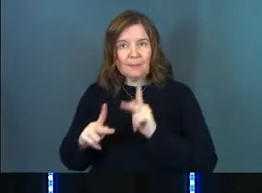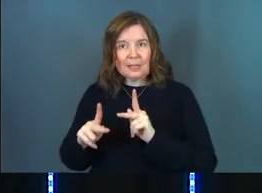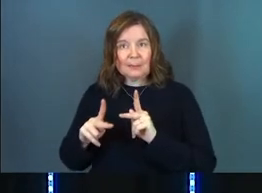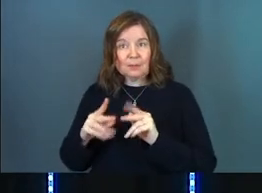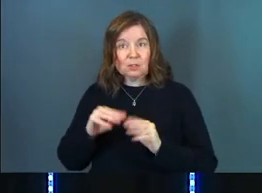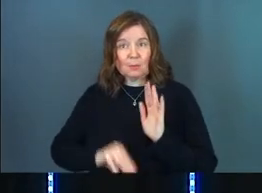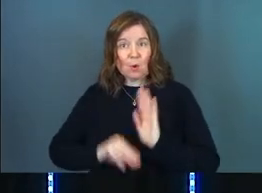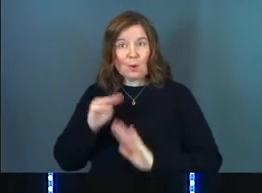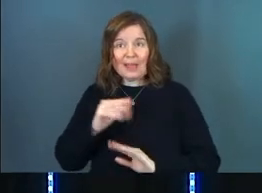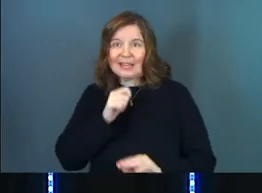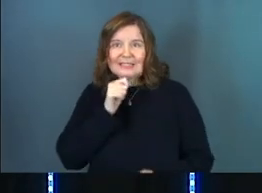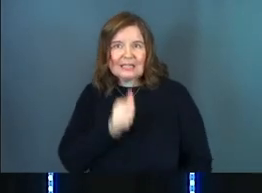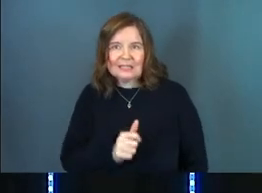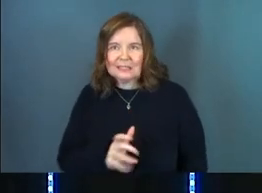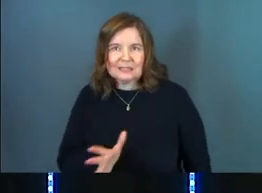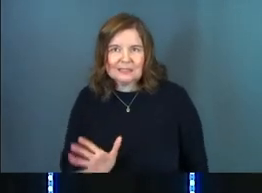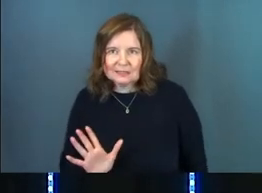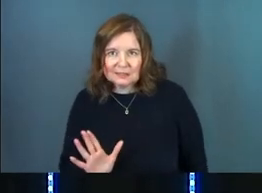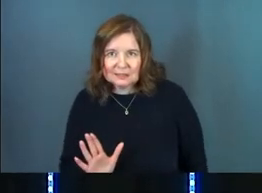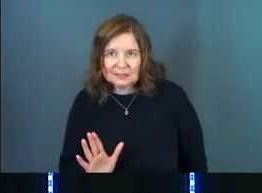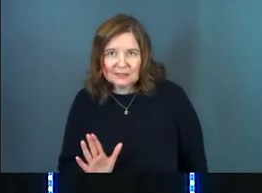people's morality, and he didn't.